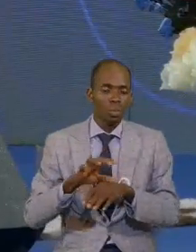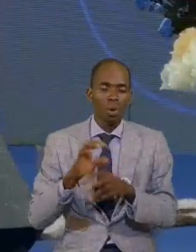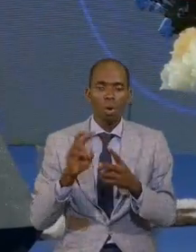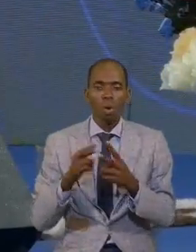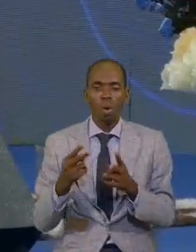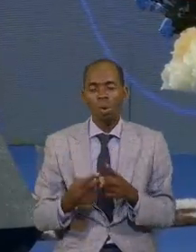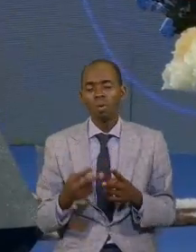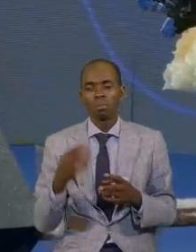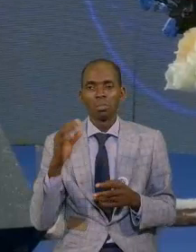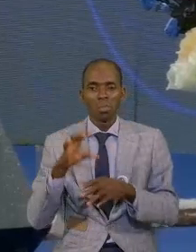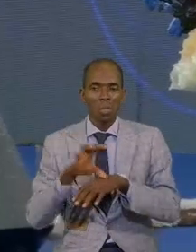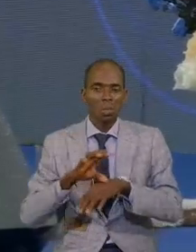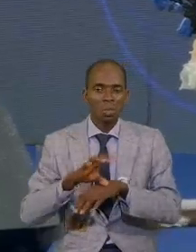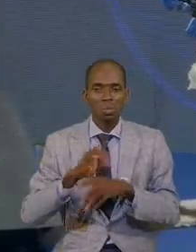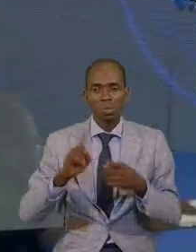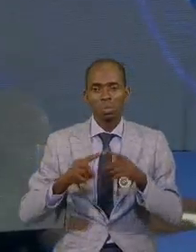address.